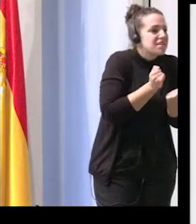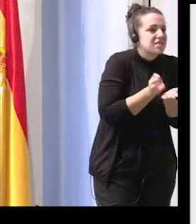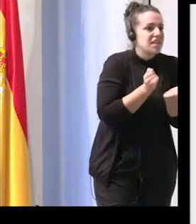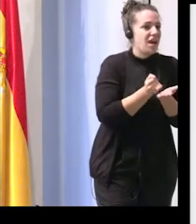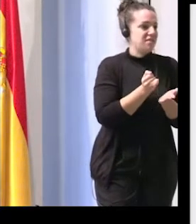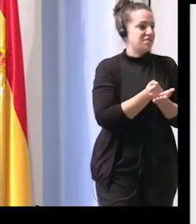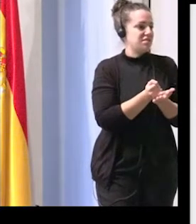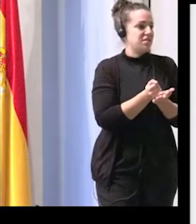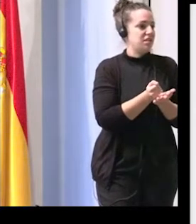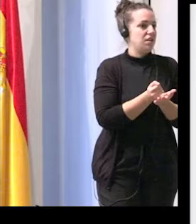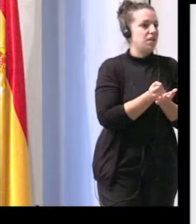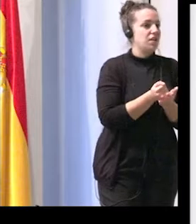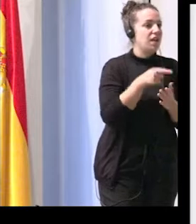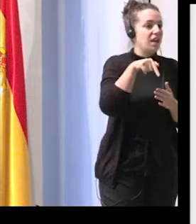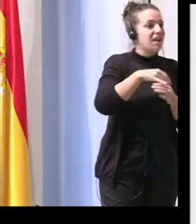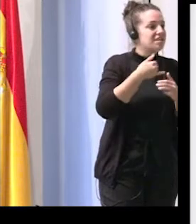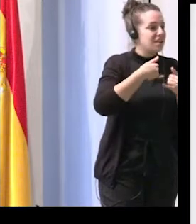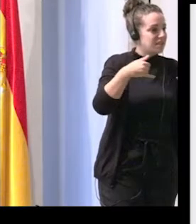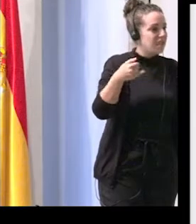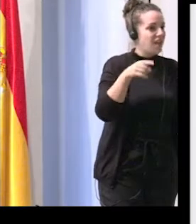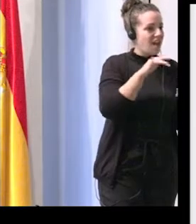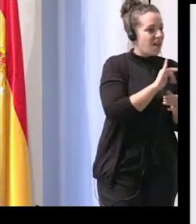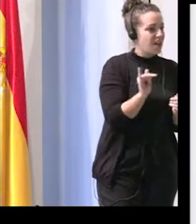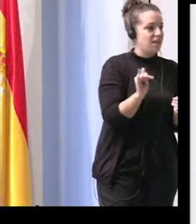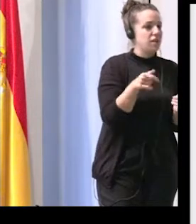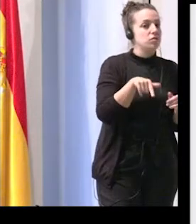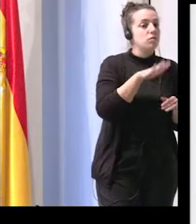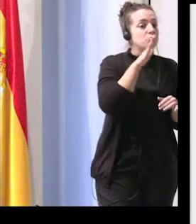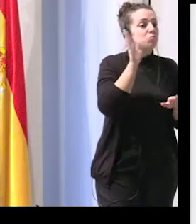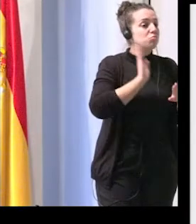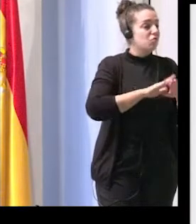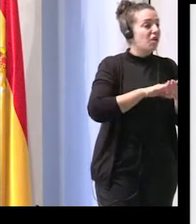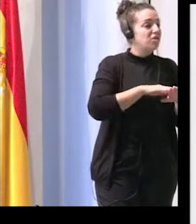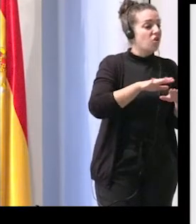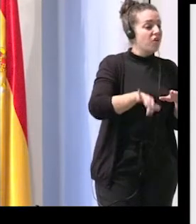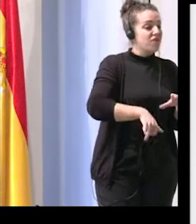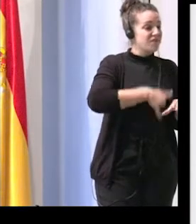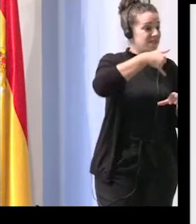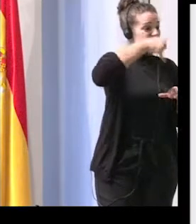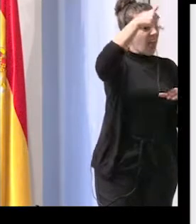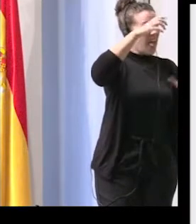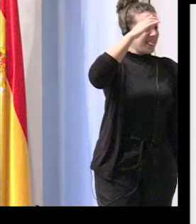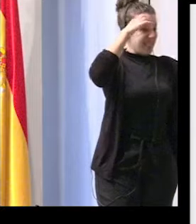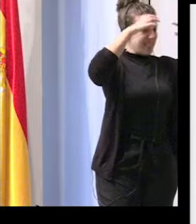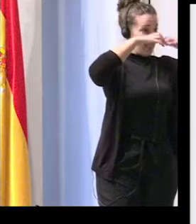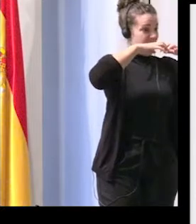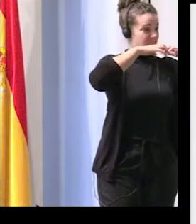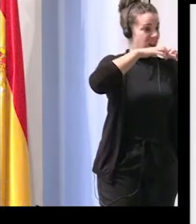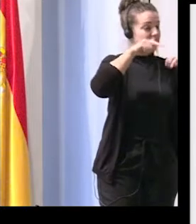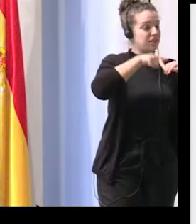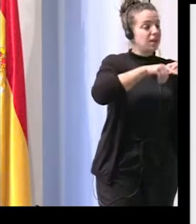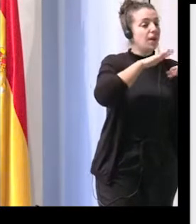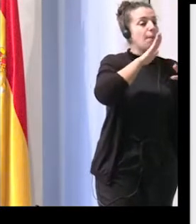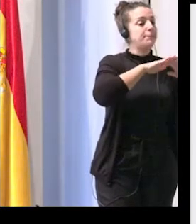pathways. That's what the where pathways are there to do. They're there to detect differences in timing and level between the